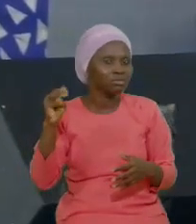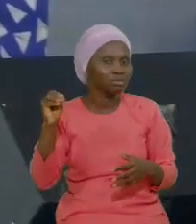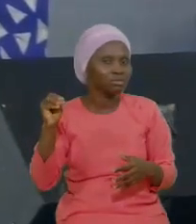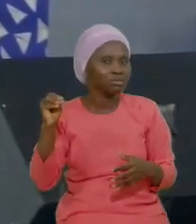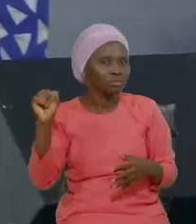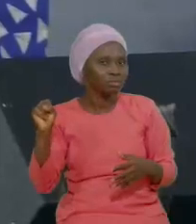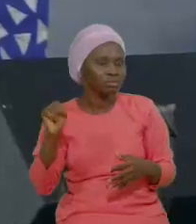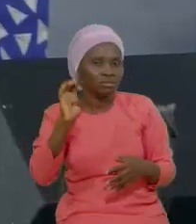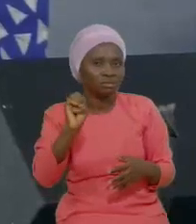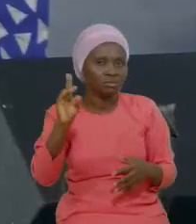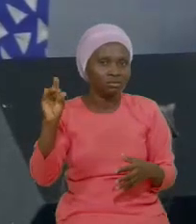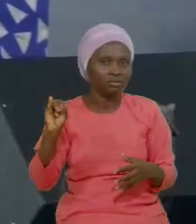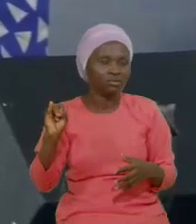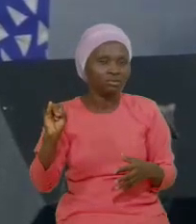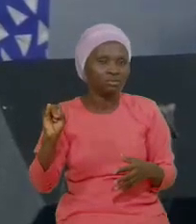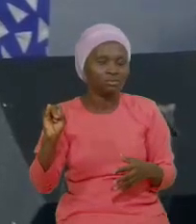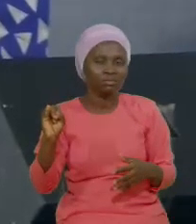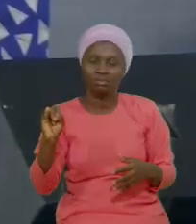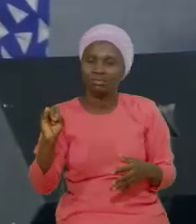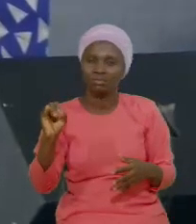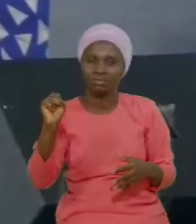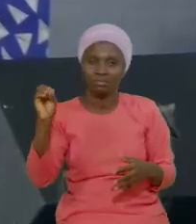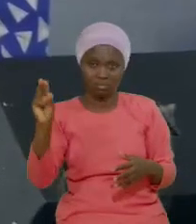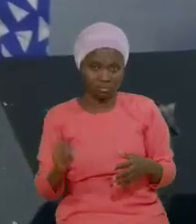He wanted to provide all